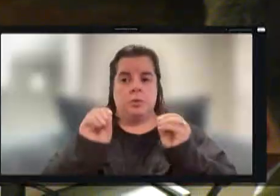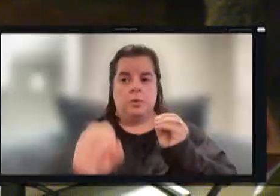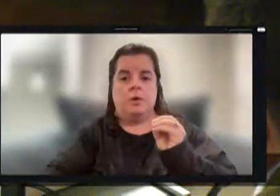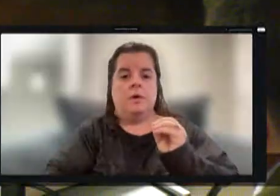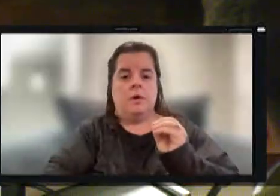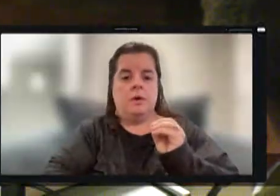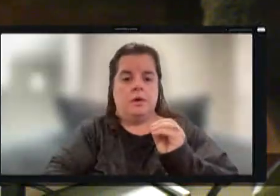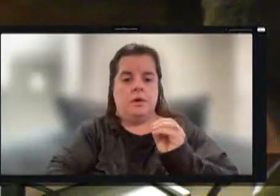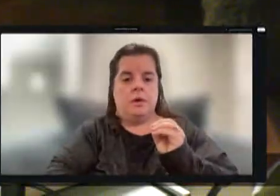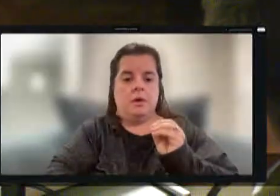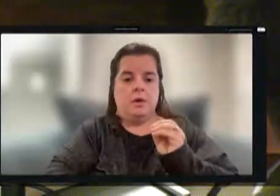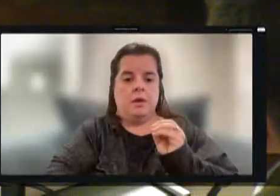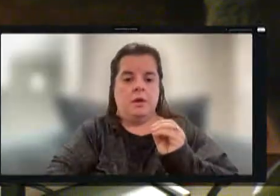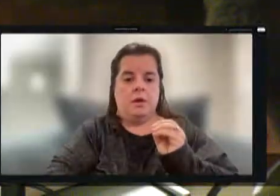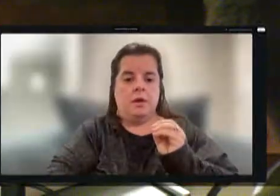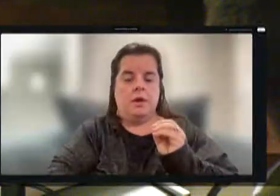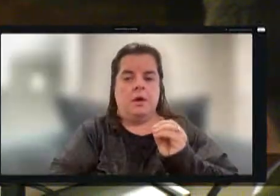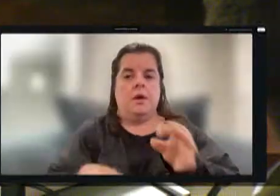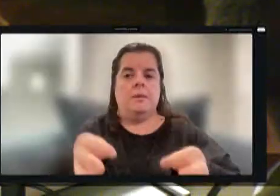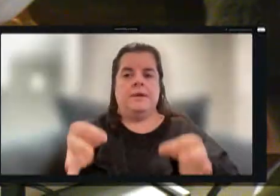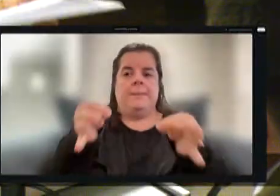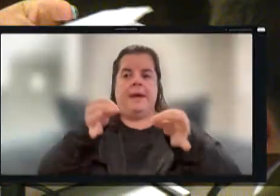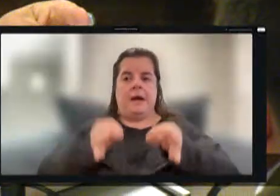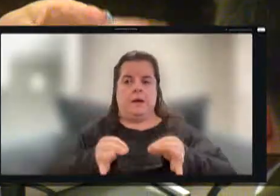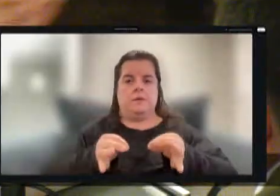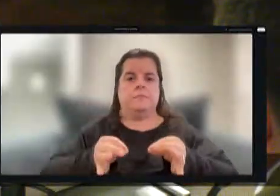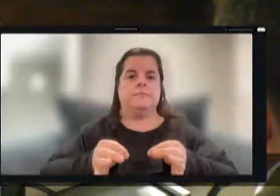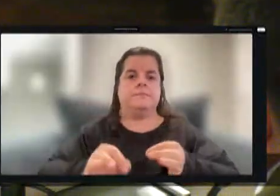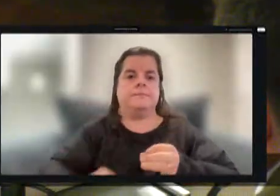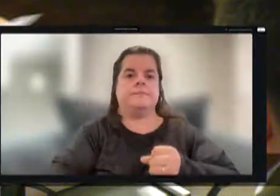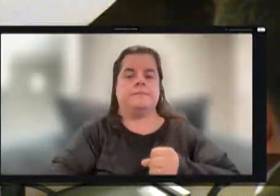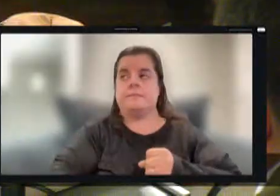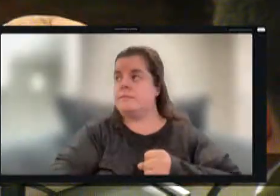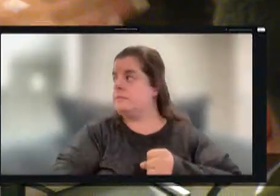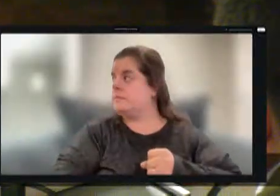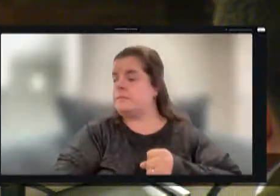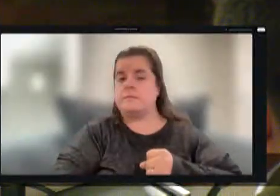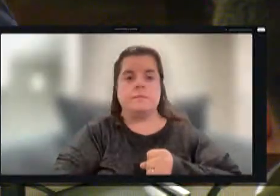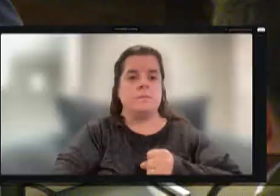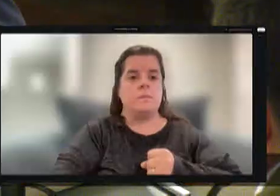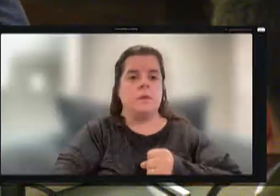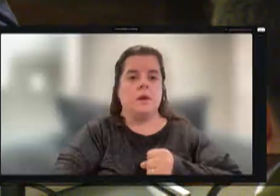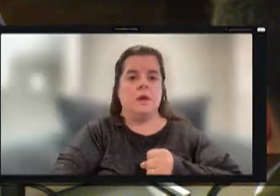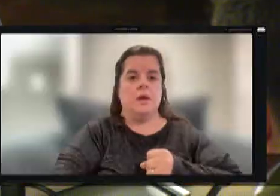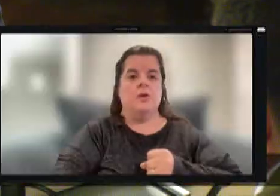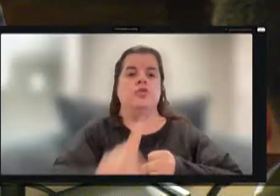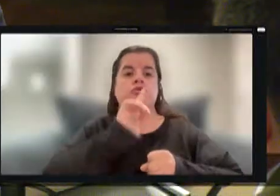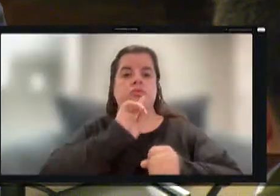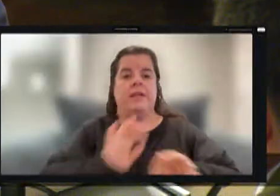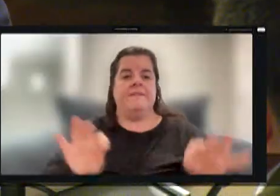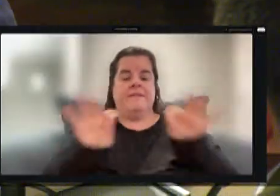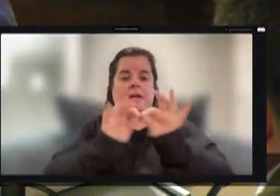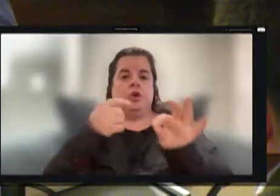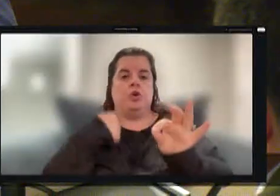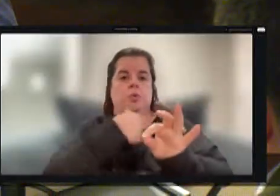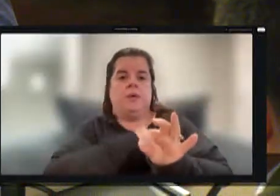Taking a step back. So the value of the real value that we have as public